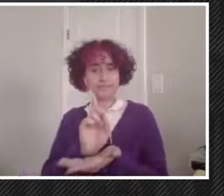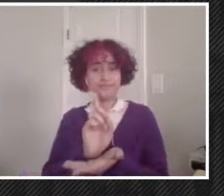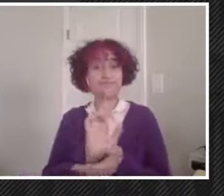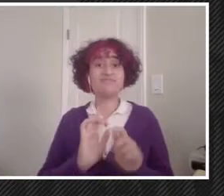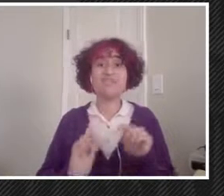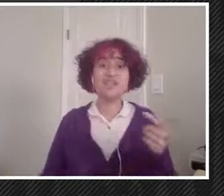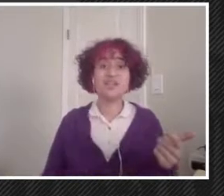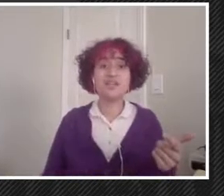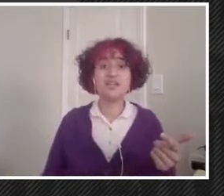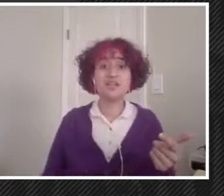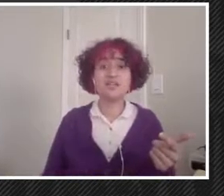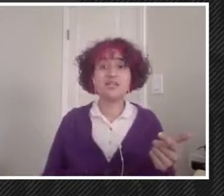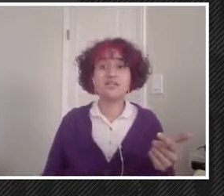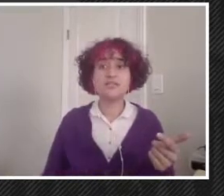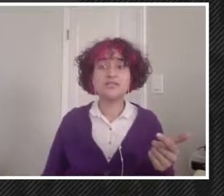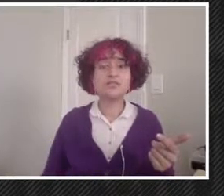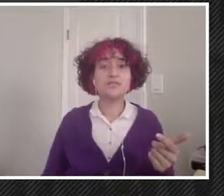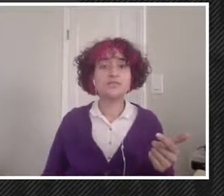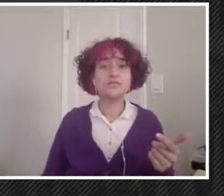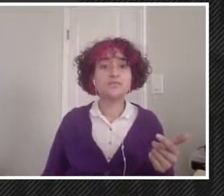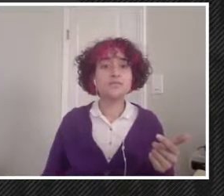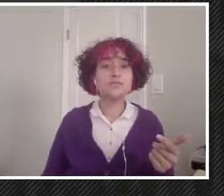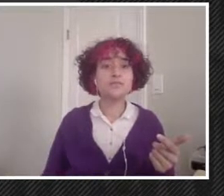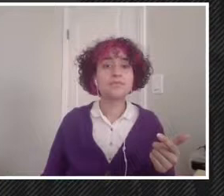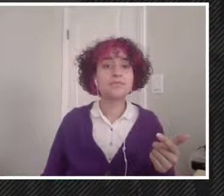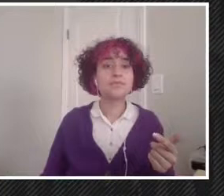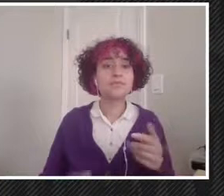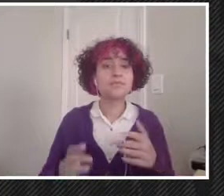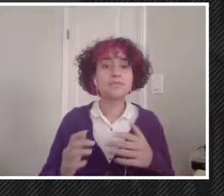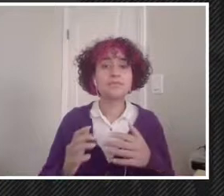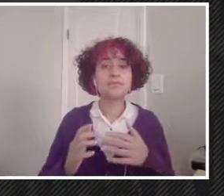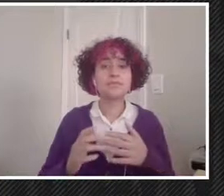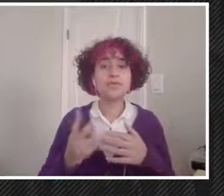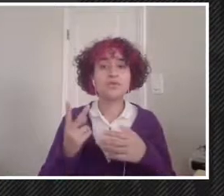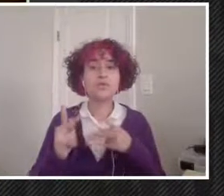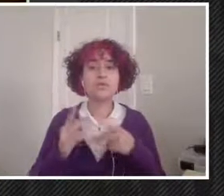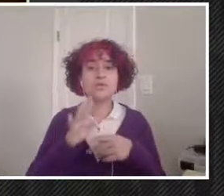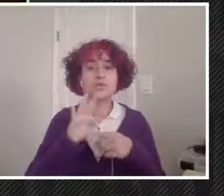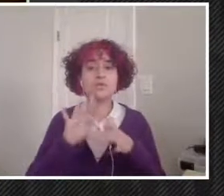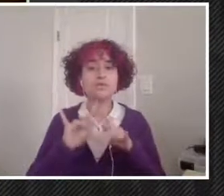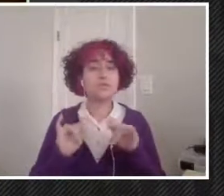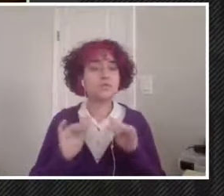I think what Louis said is absolutely right. Go ahead.